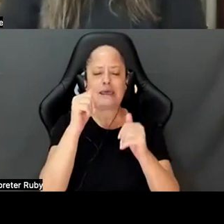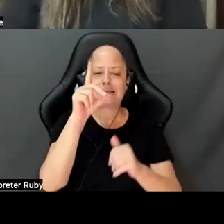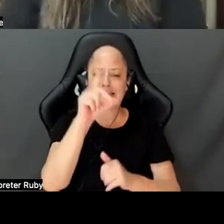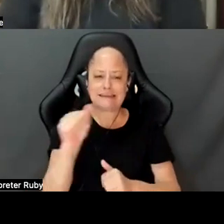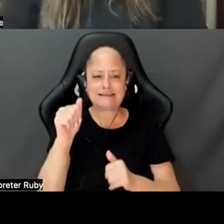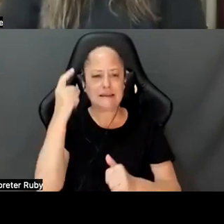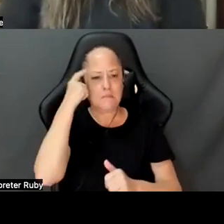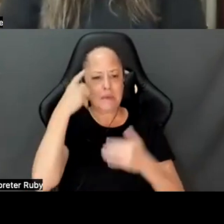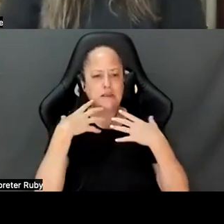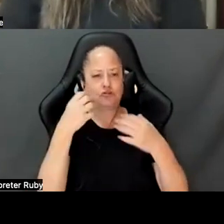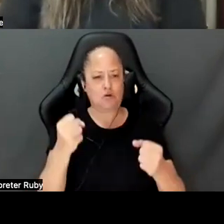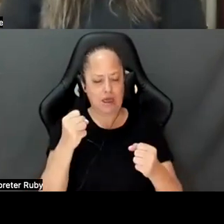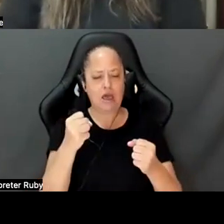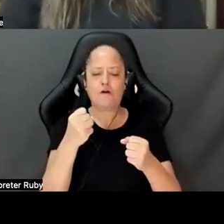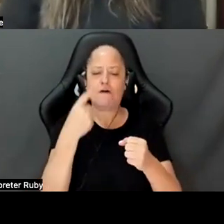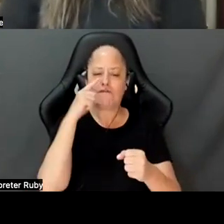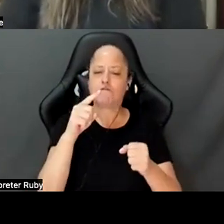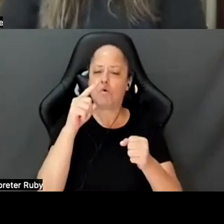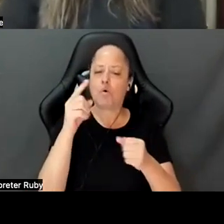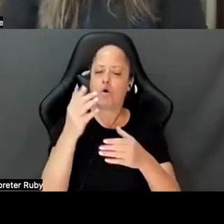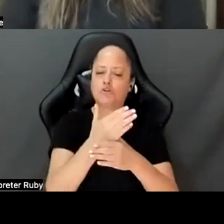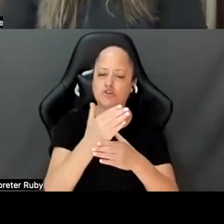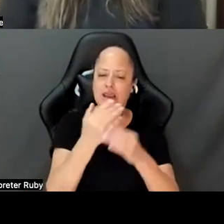get support and share ideas.